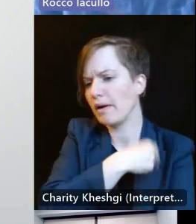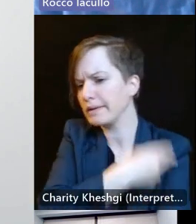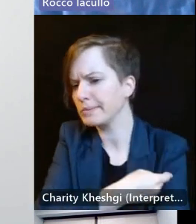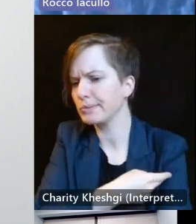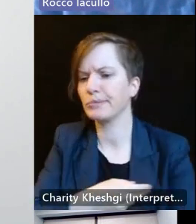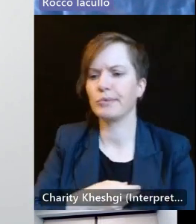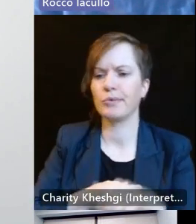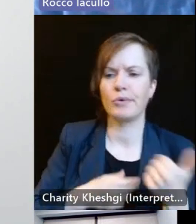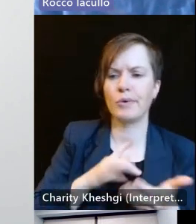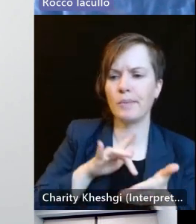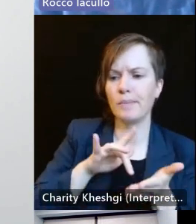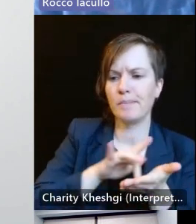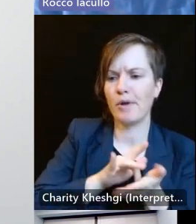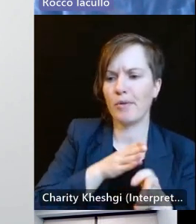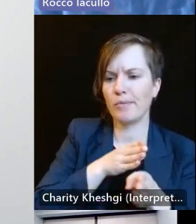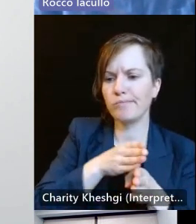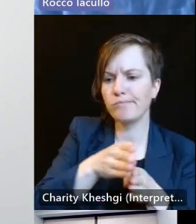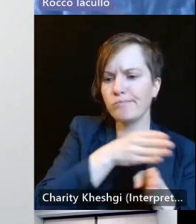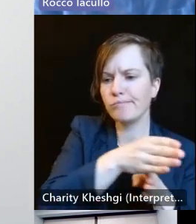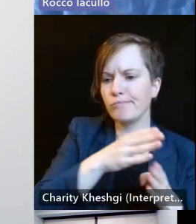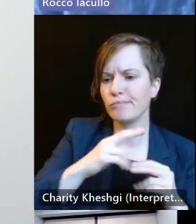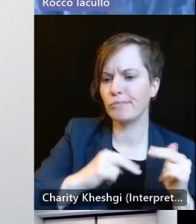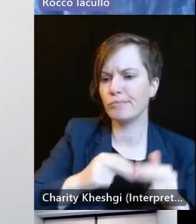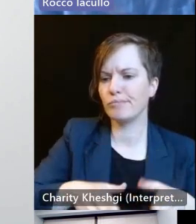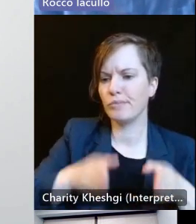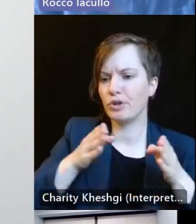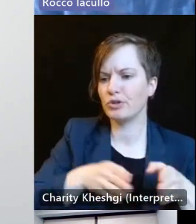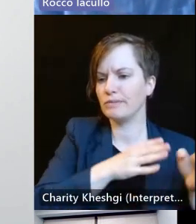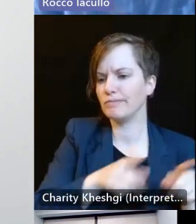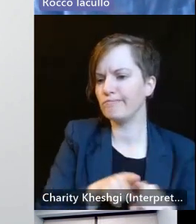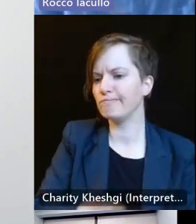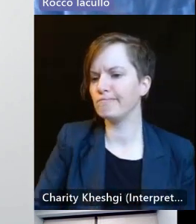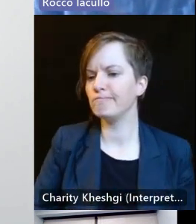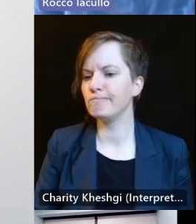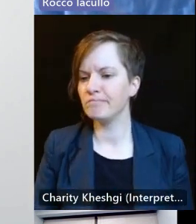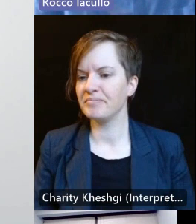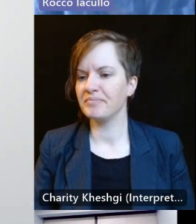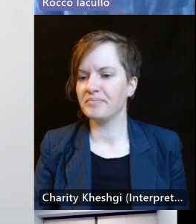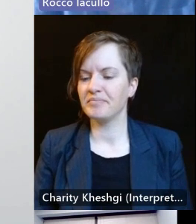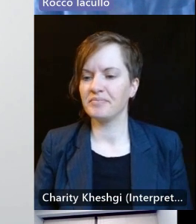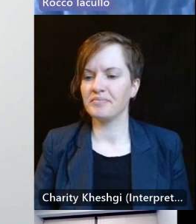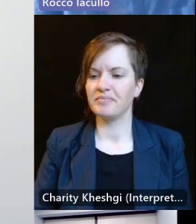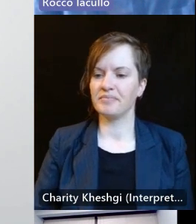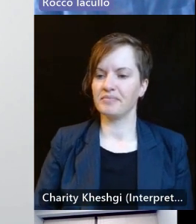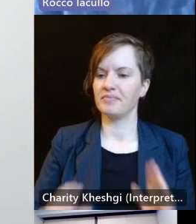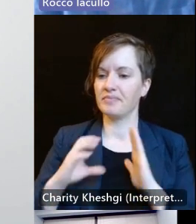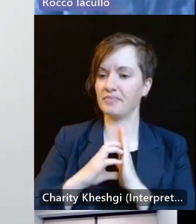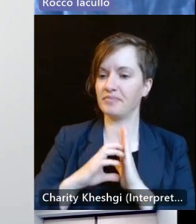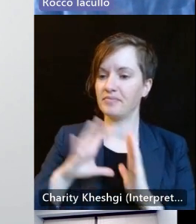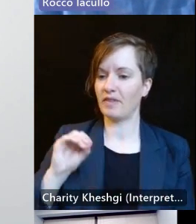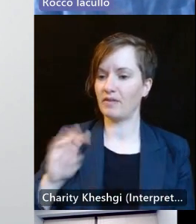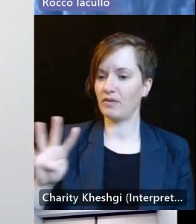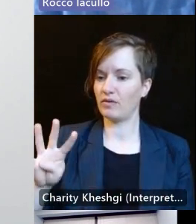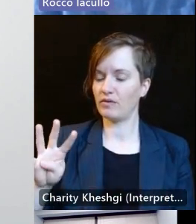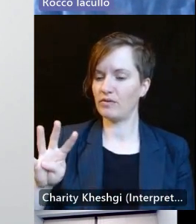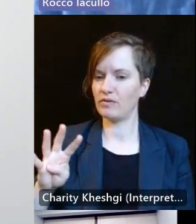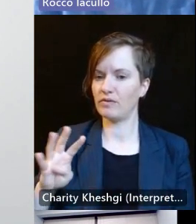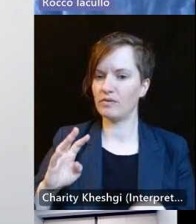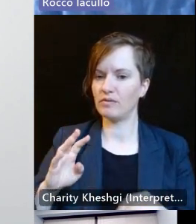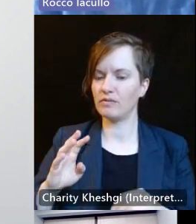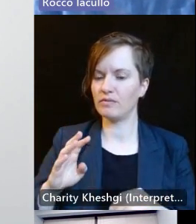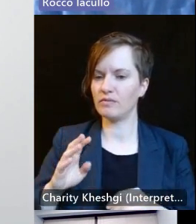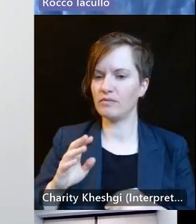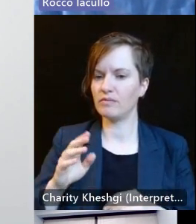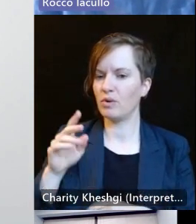medical type facilities as well. The Section 504 prohibitions on